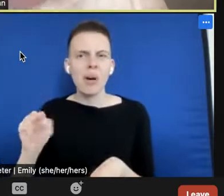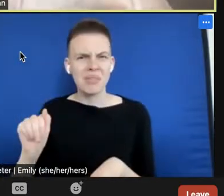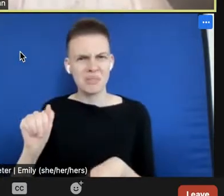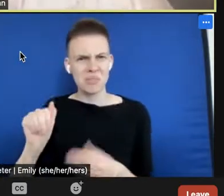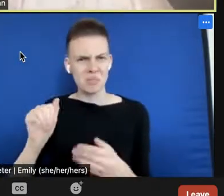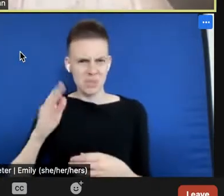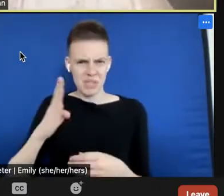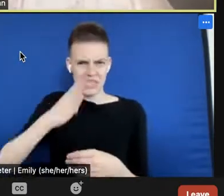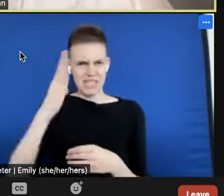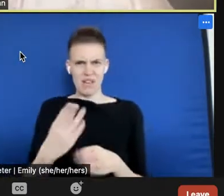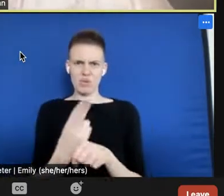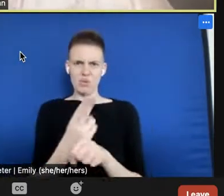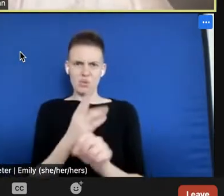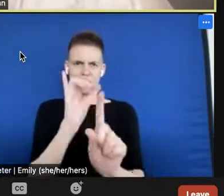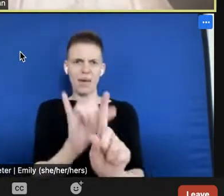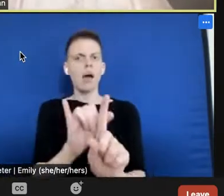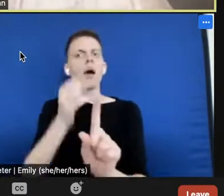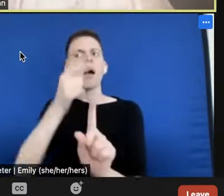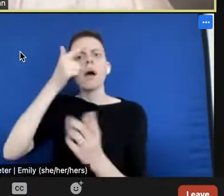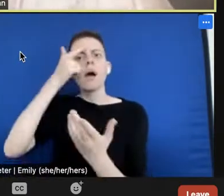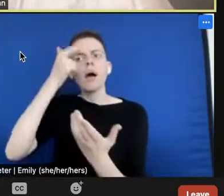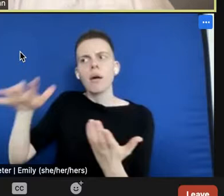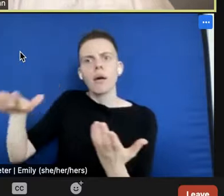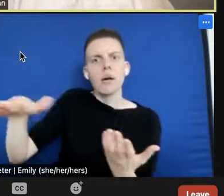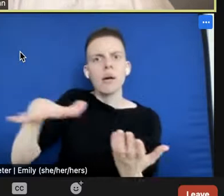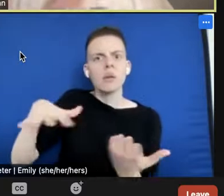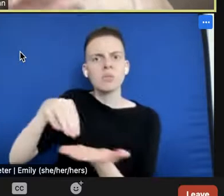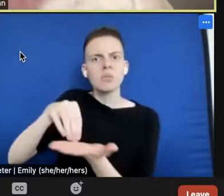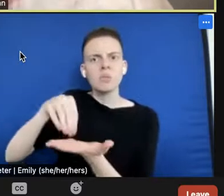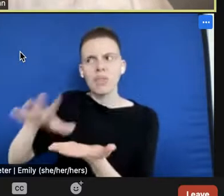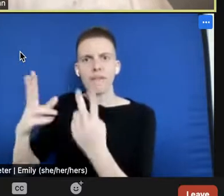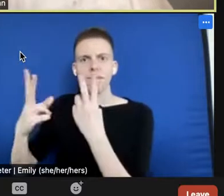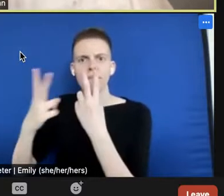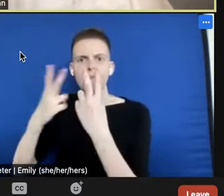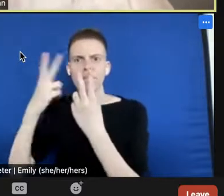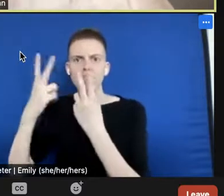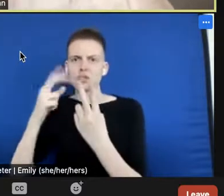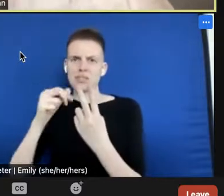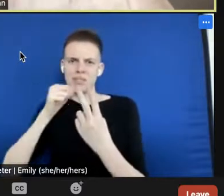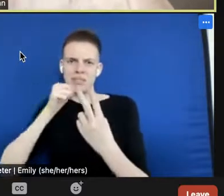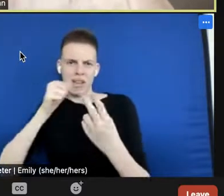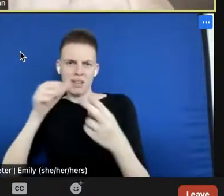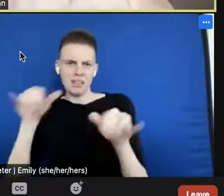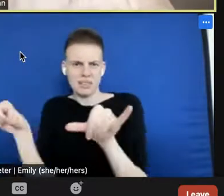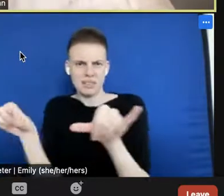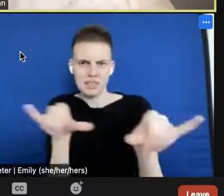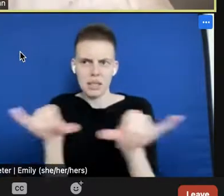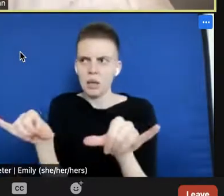the same. And their future vision cannot be determined to be ever